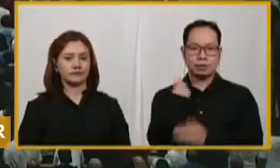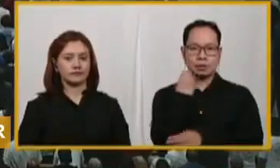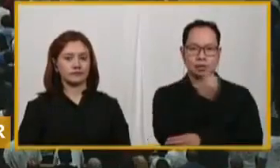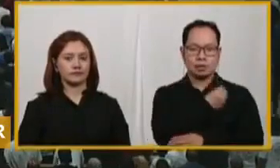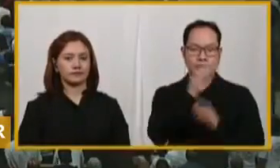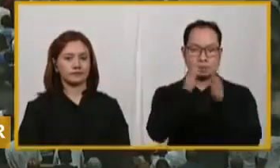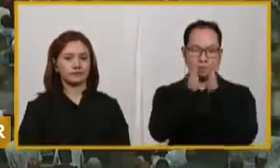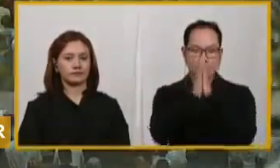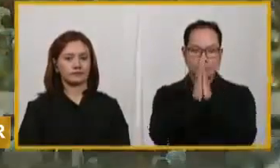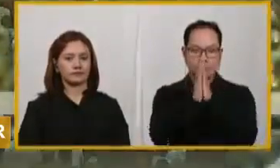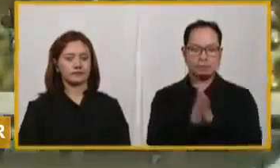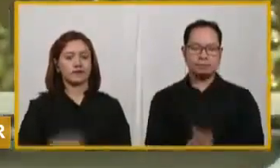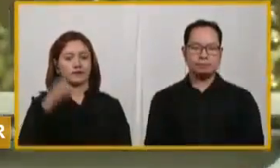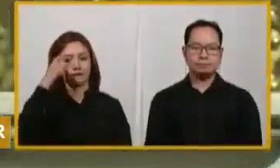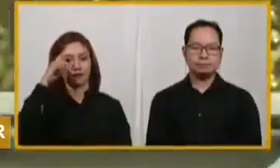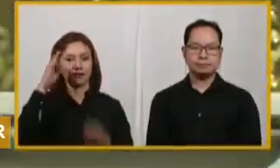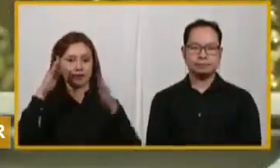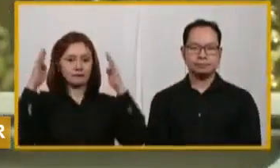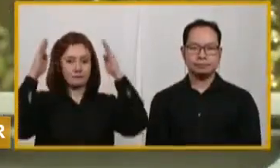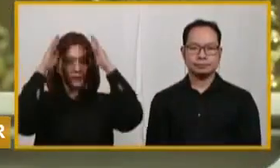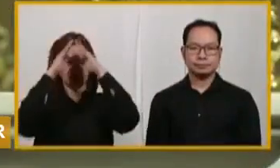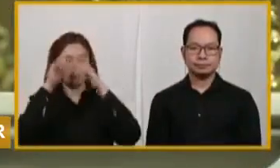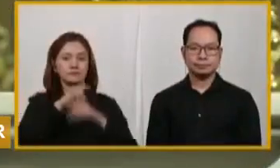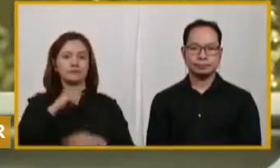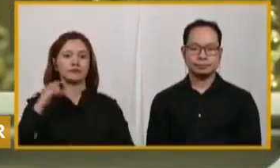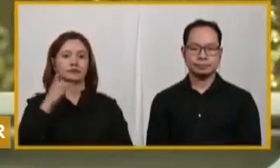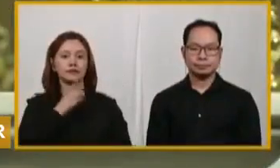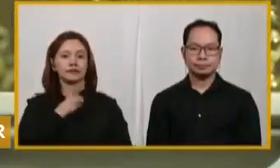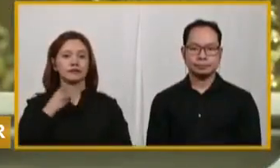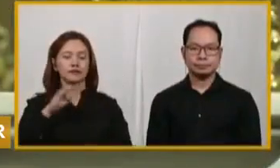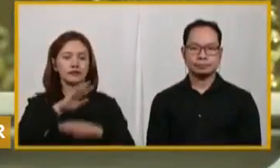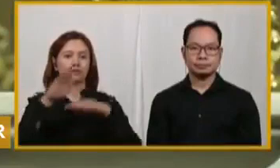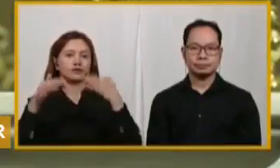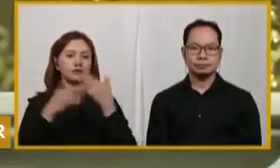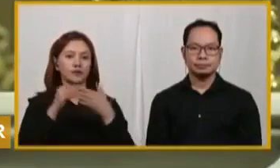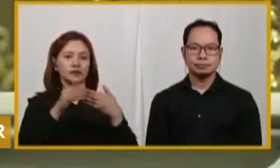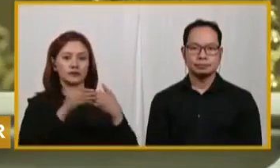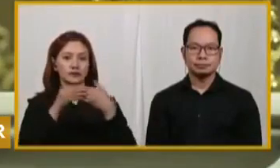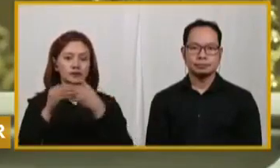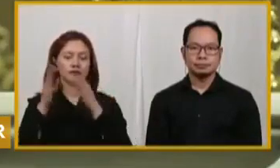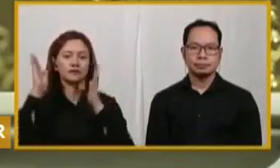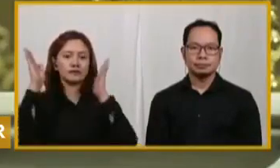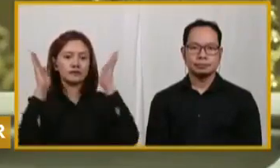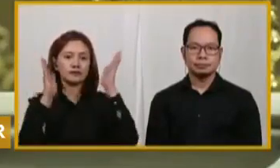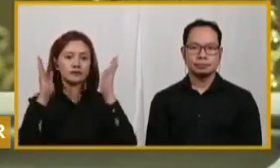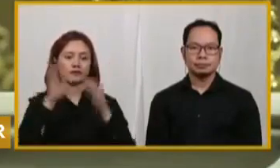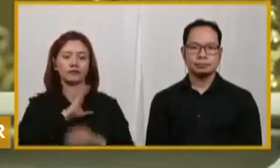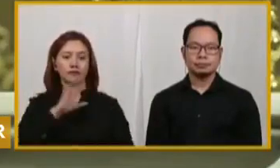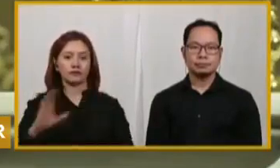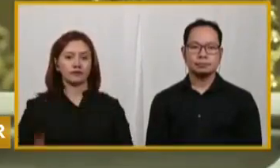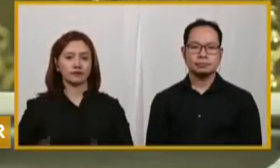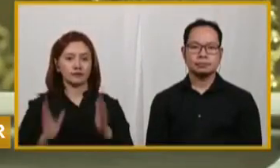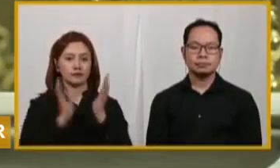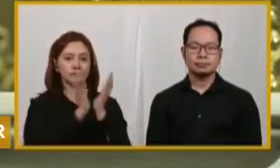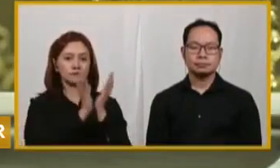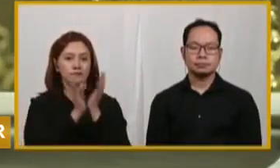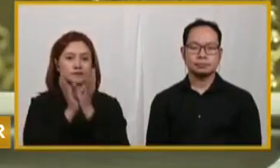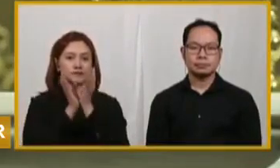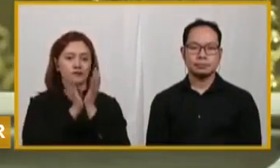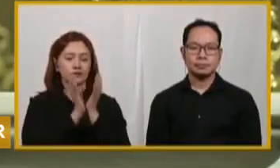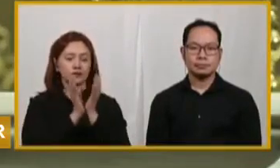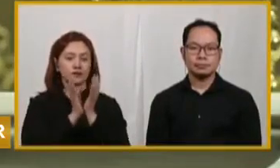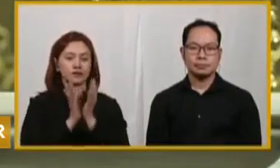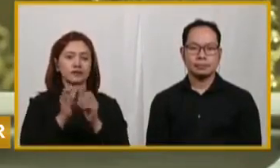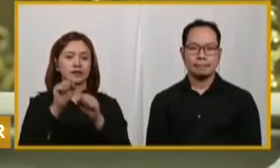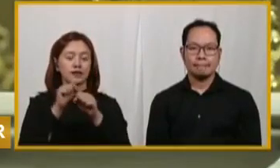For the bishops, priests, and deacons, and all who lead and serve the Christian community, that they may